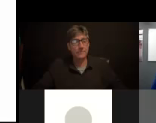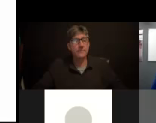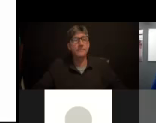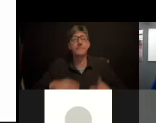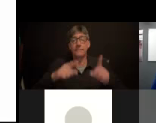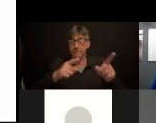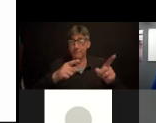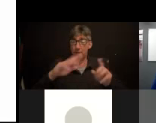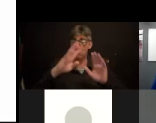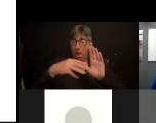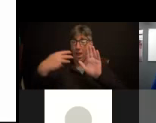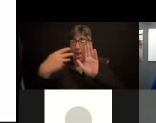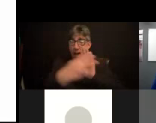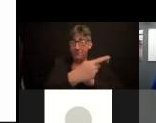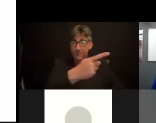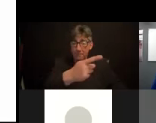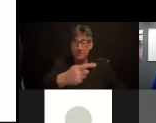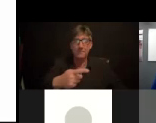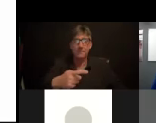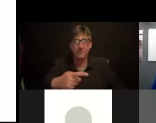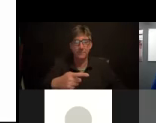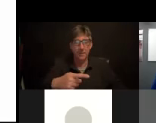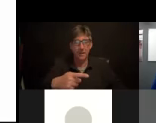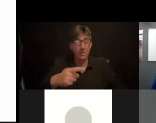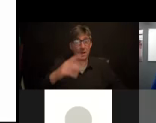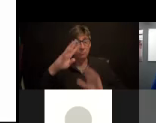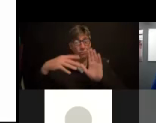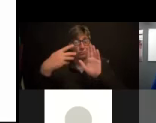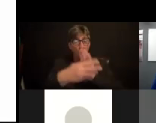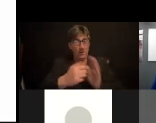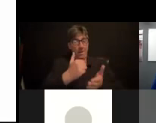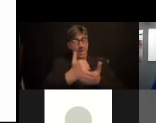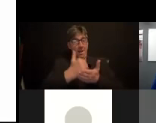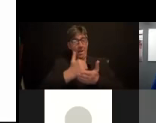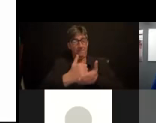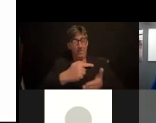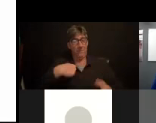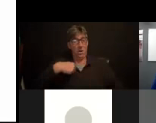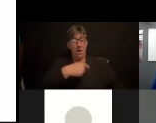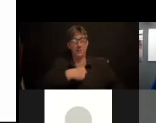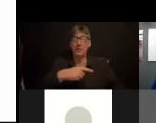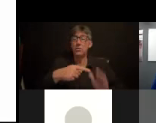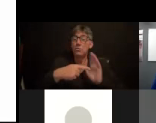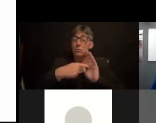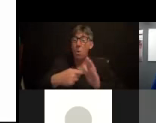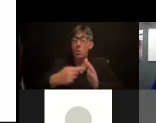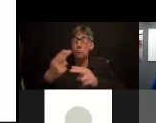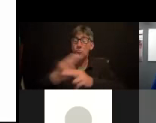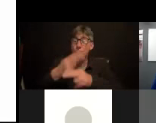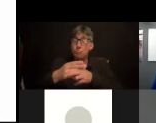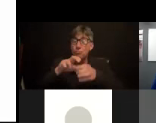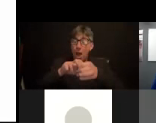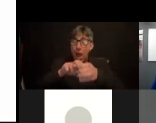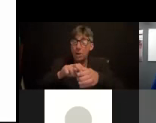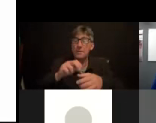This is, throughout this process, I think this is a very helpful chart. And this shows the MBTA ridership by mode